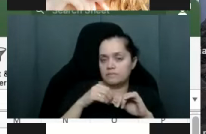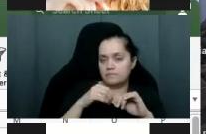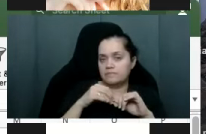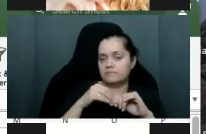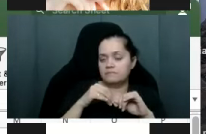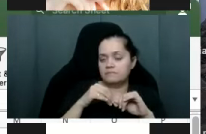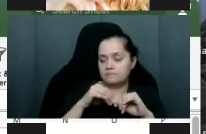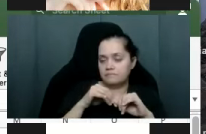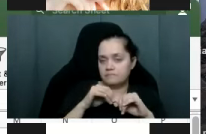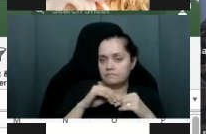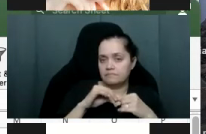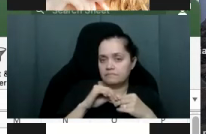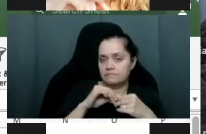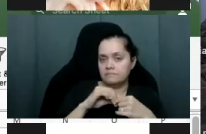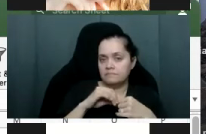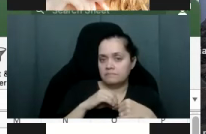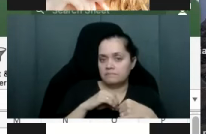250.